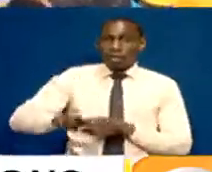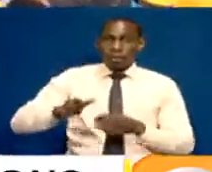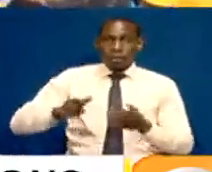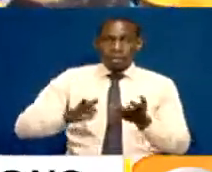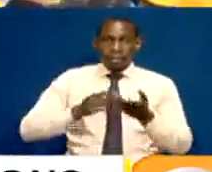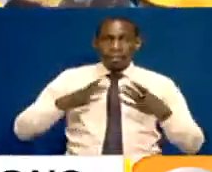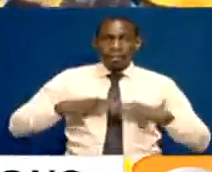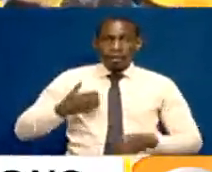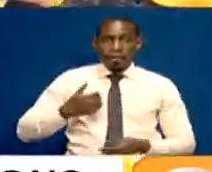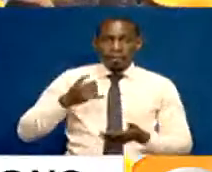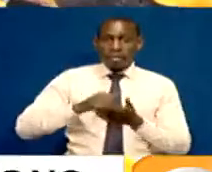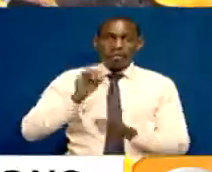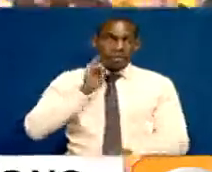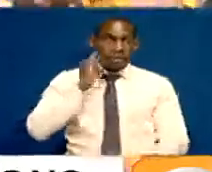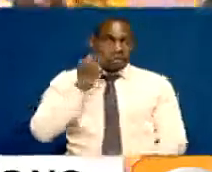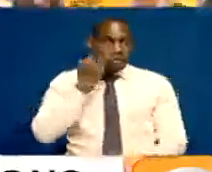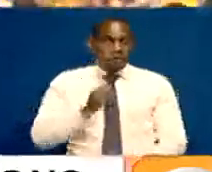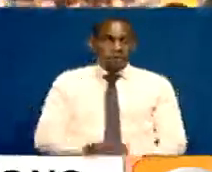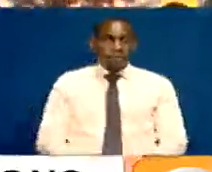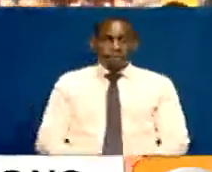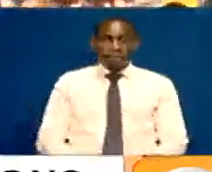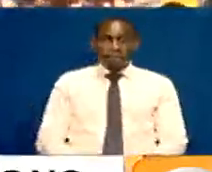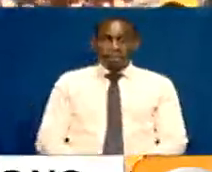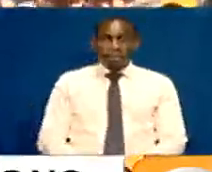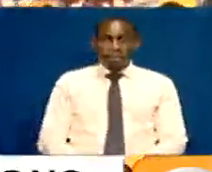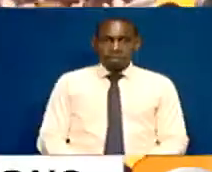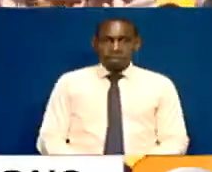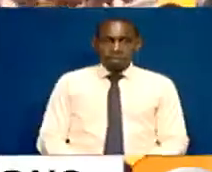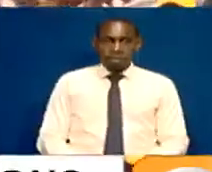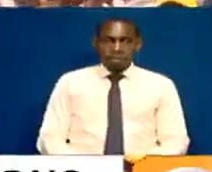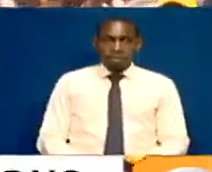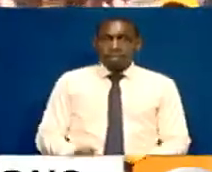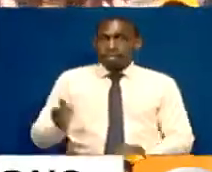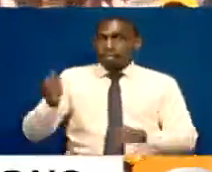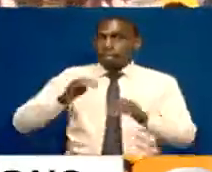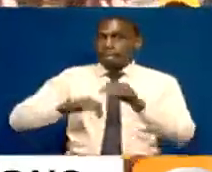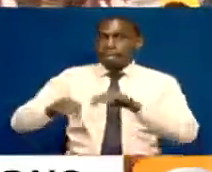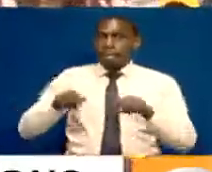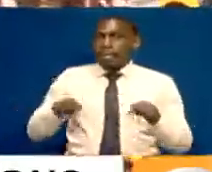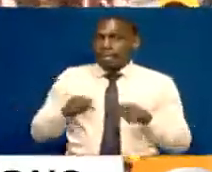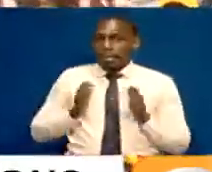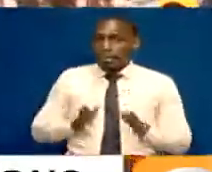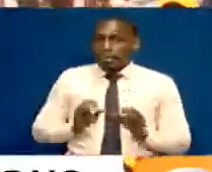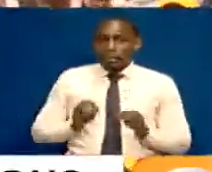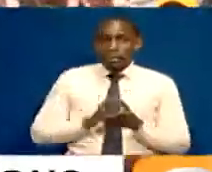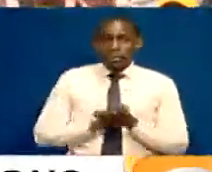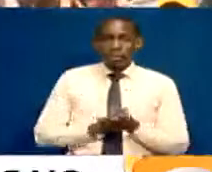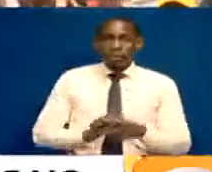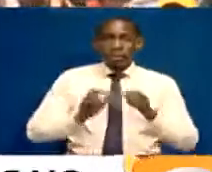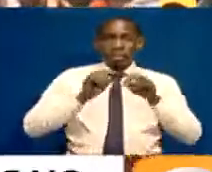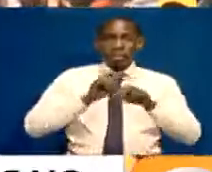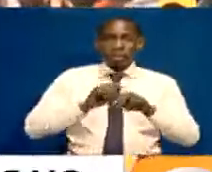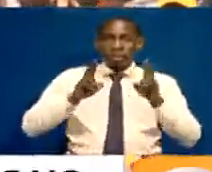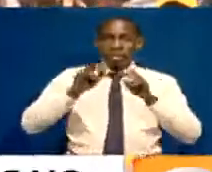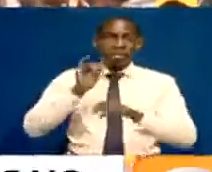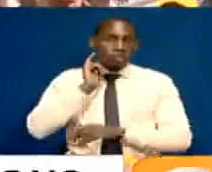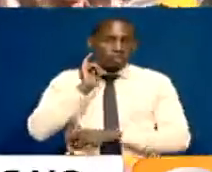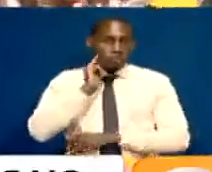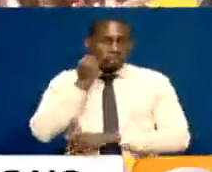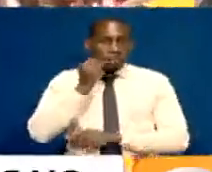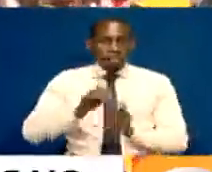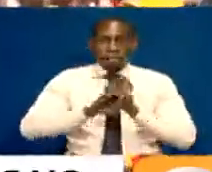populations, including Isiolo. Don't elect cowards. Ambaye kifika maneno ya Isiolo, kama